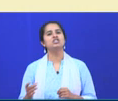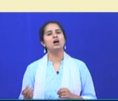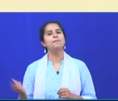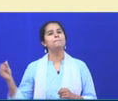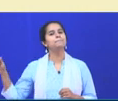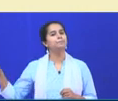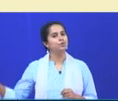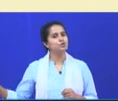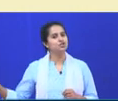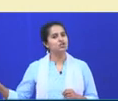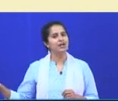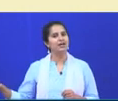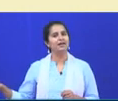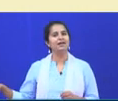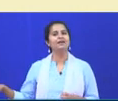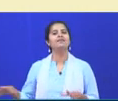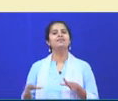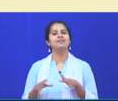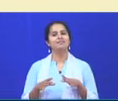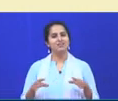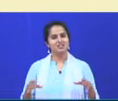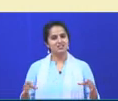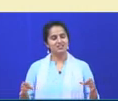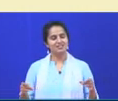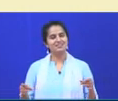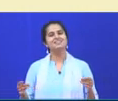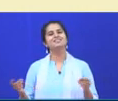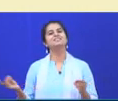vrishchikasya visham puchhe